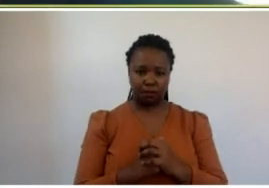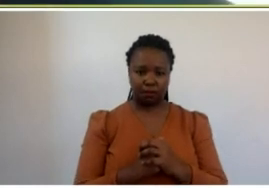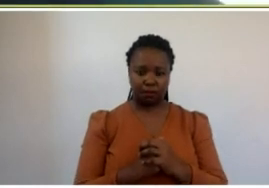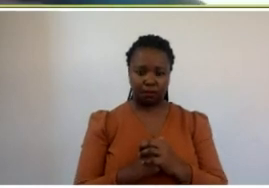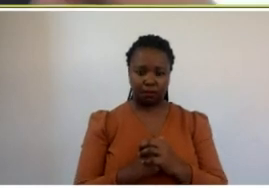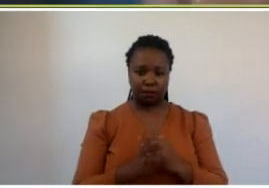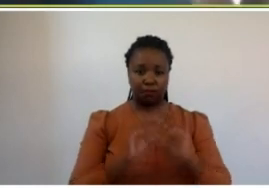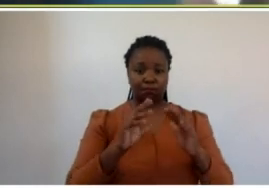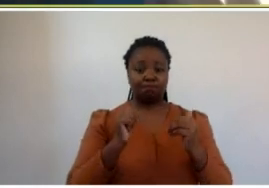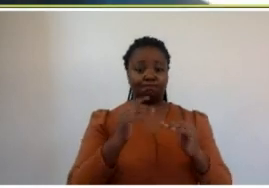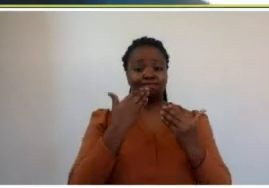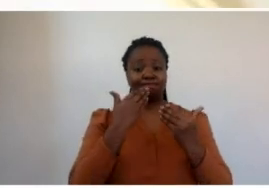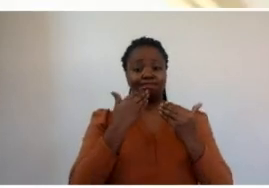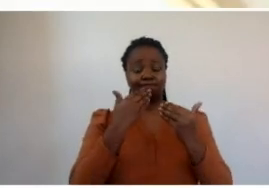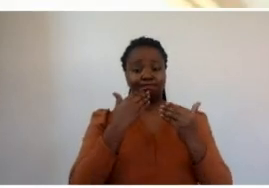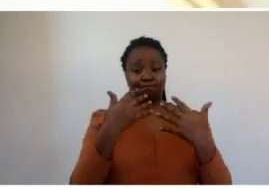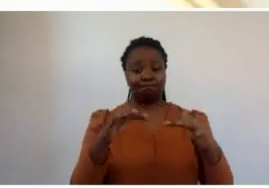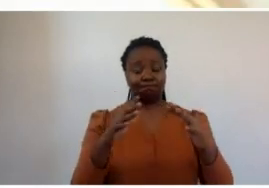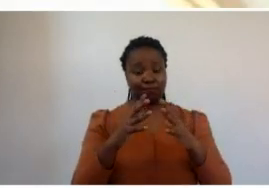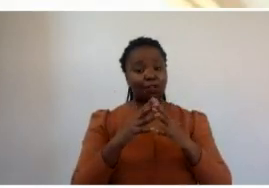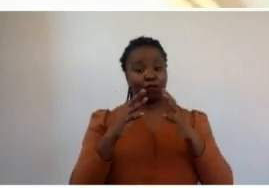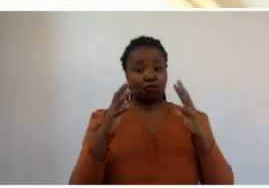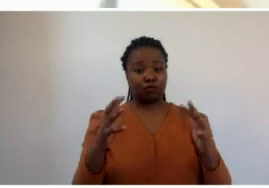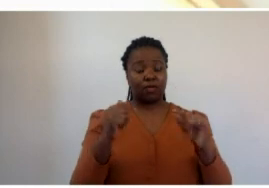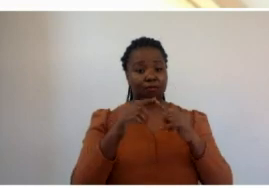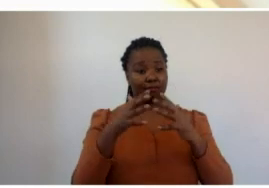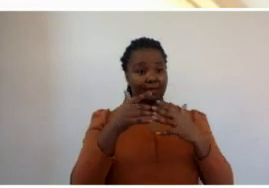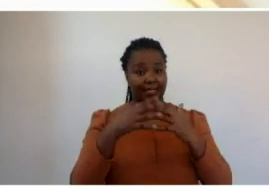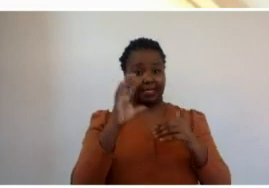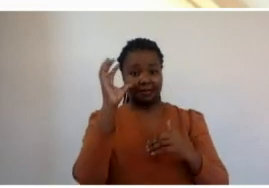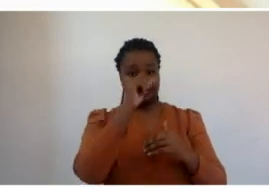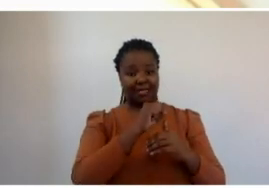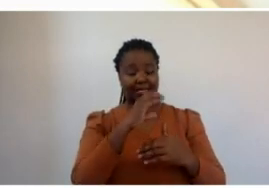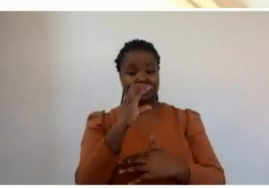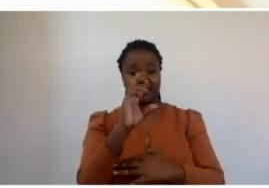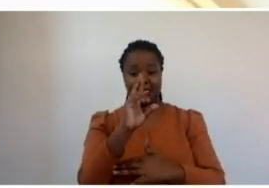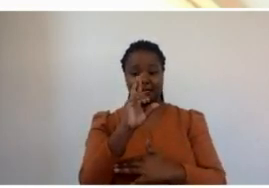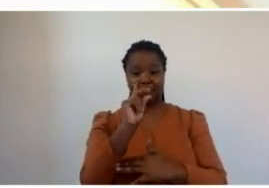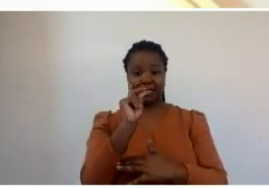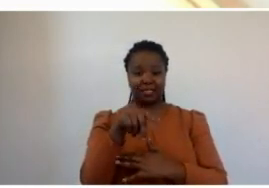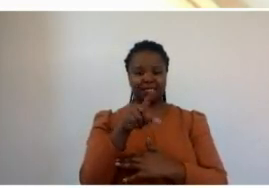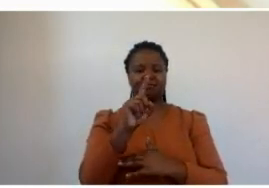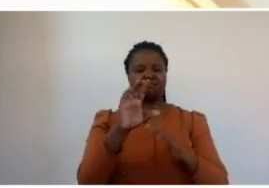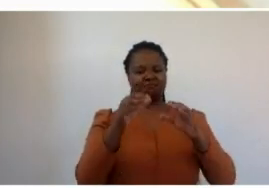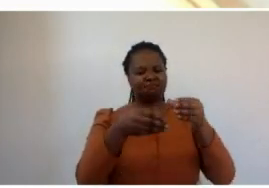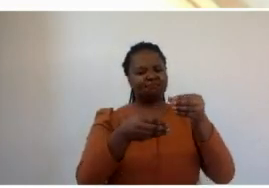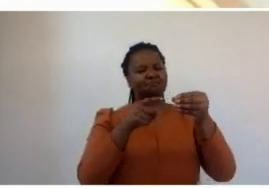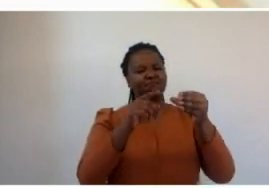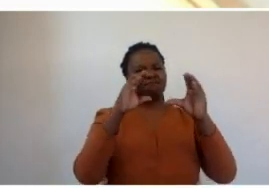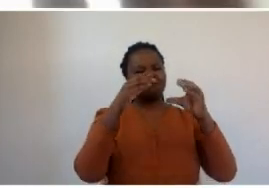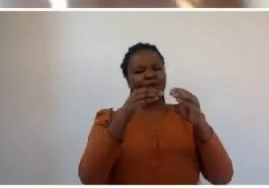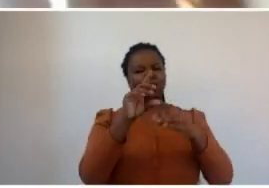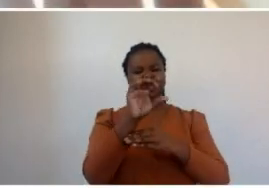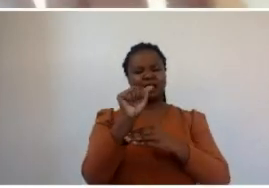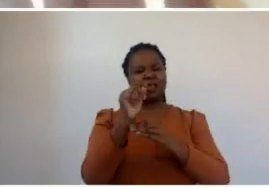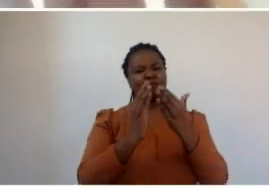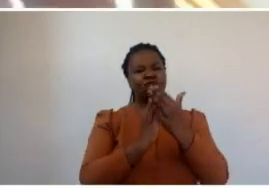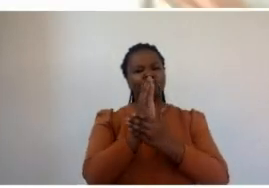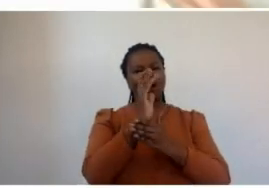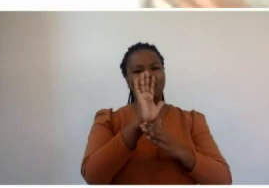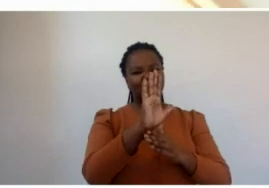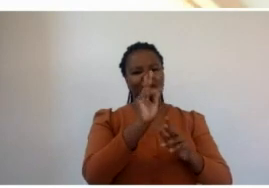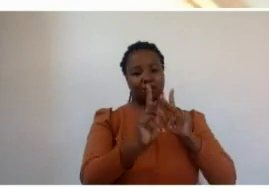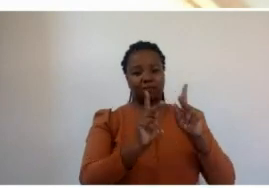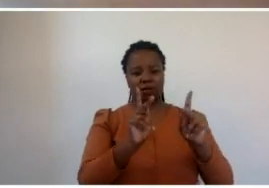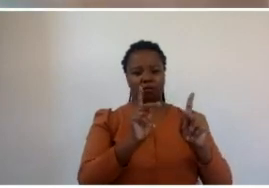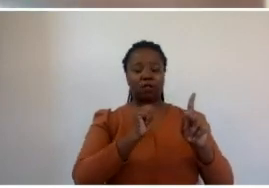Thank you very much. And for anyone who missed it, the CRPD is the Convention on the Rights of Persons with Disabilities. So I just want to take a moment to